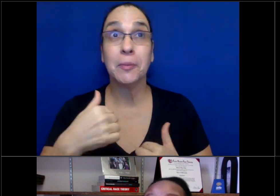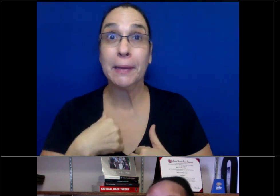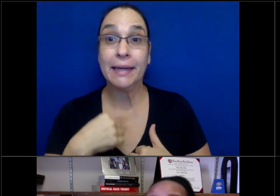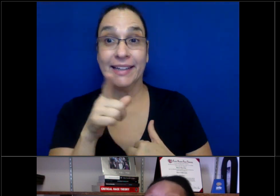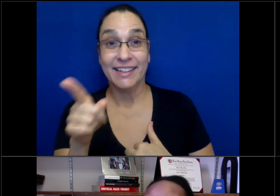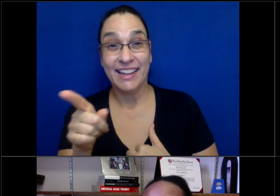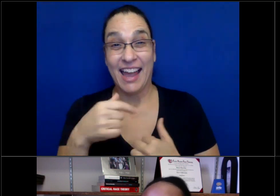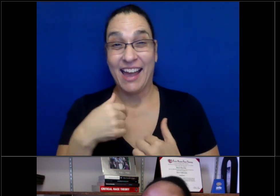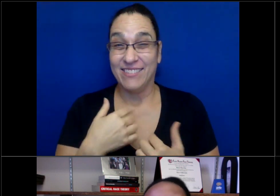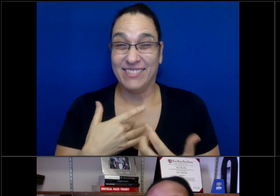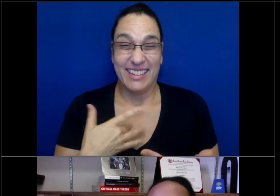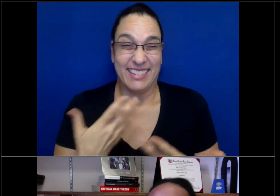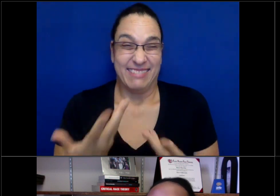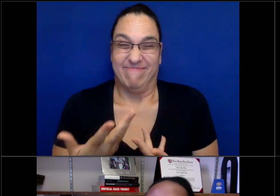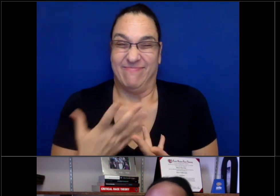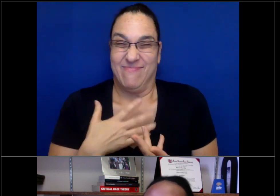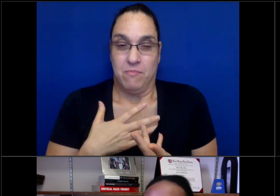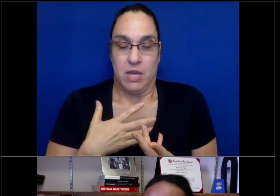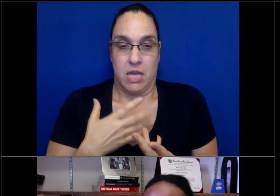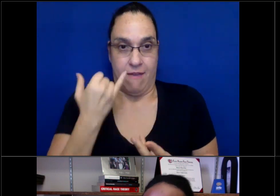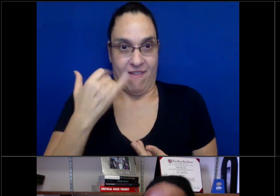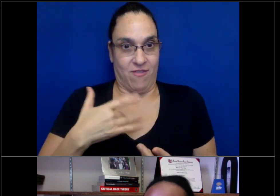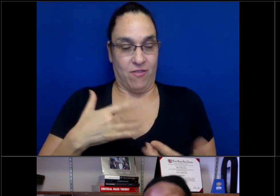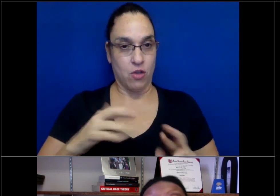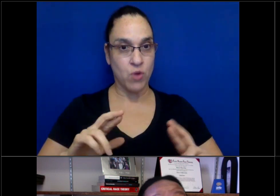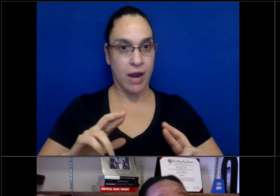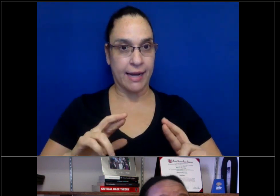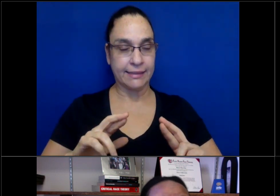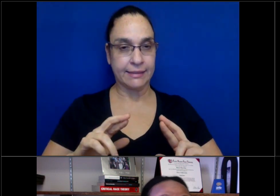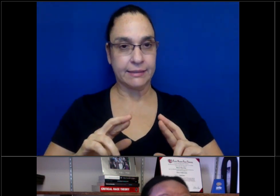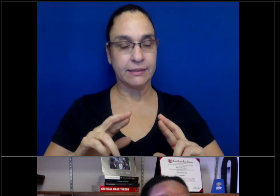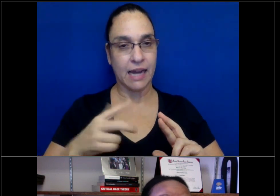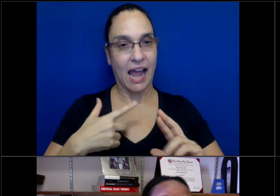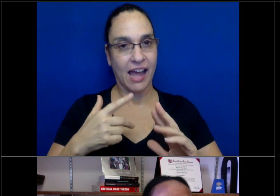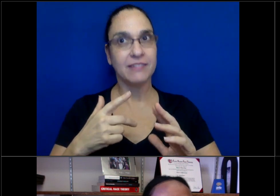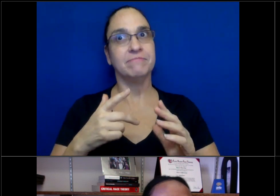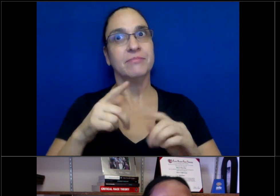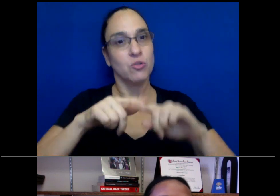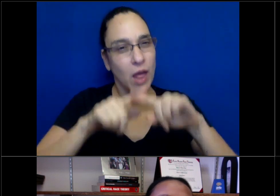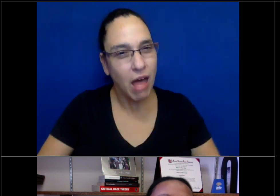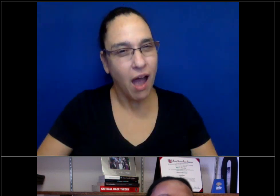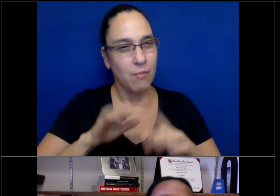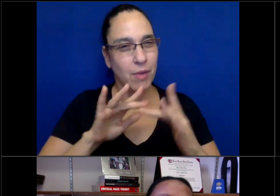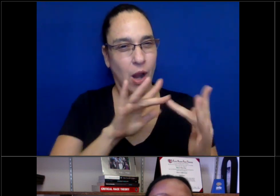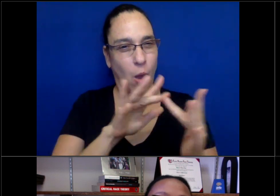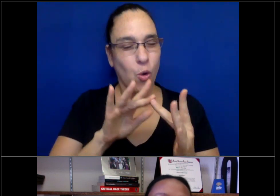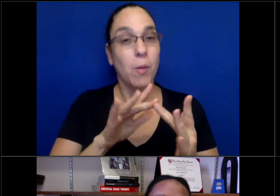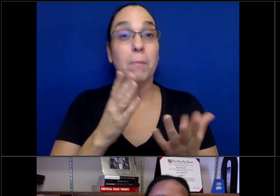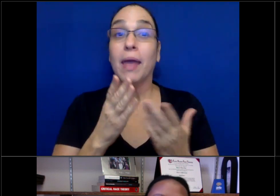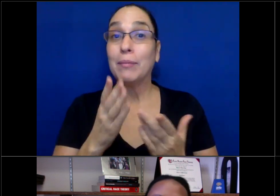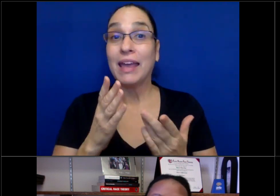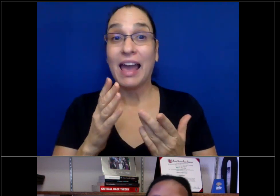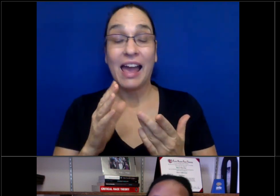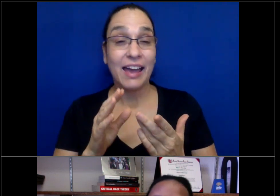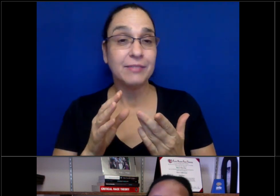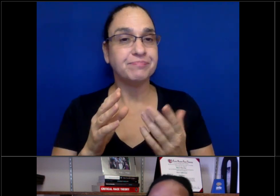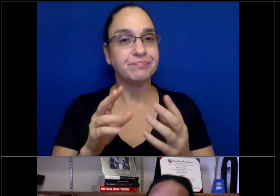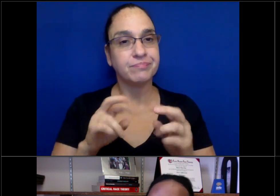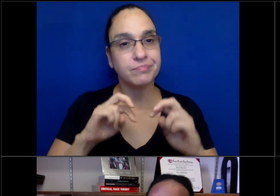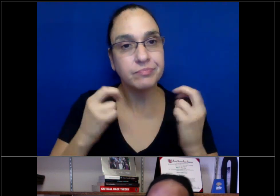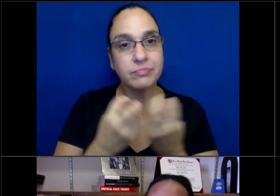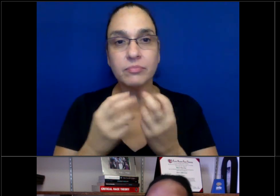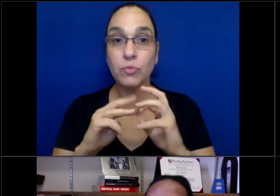relies a lot on my network, and just knowing that I've workshopped it a couple of times or it's been seen by a couple of